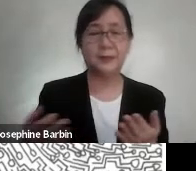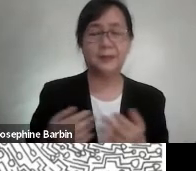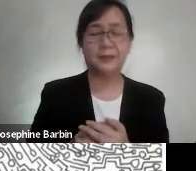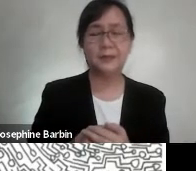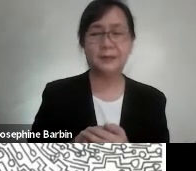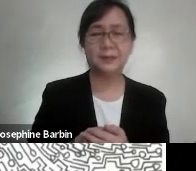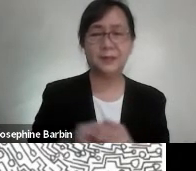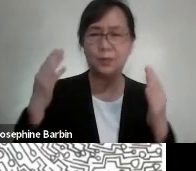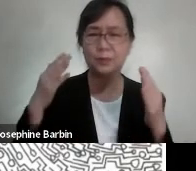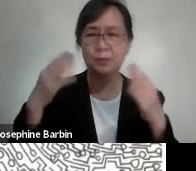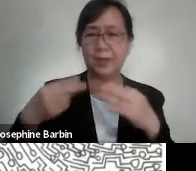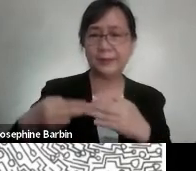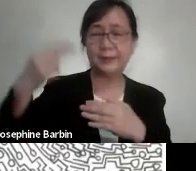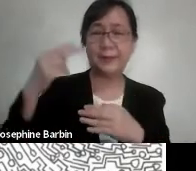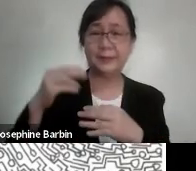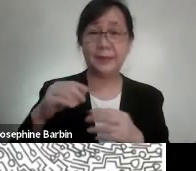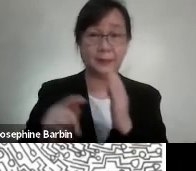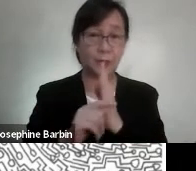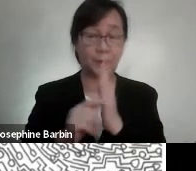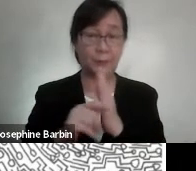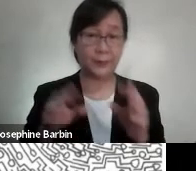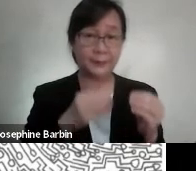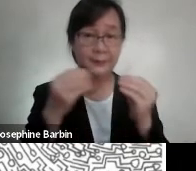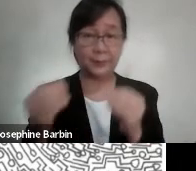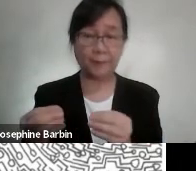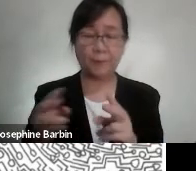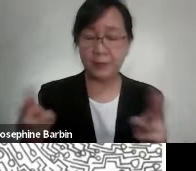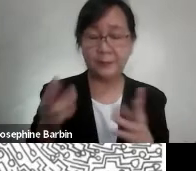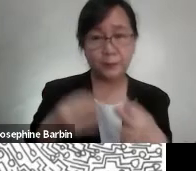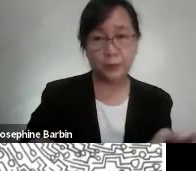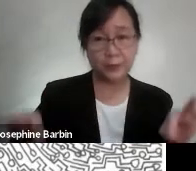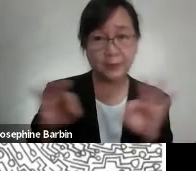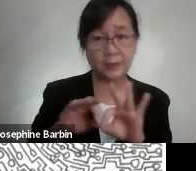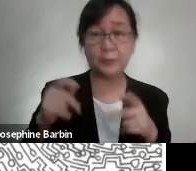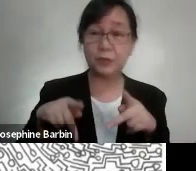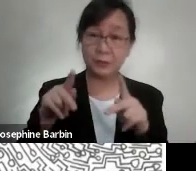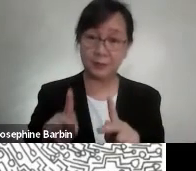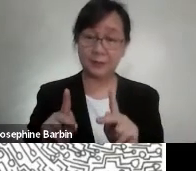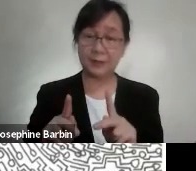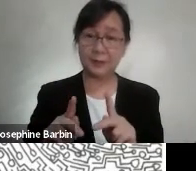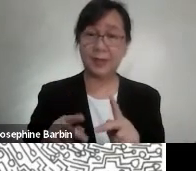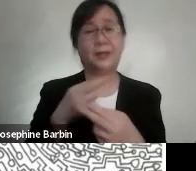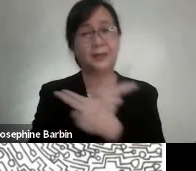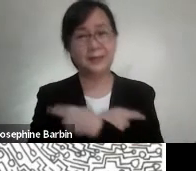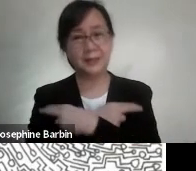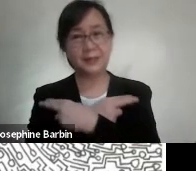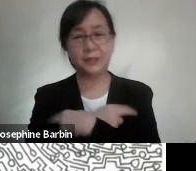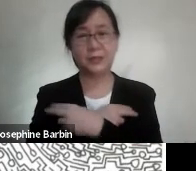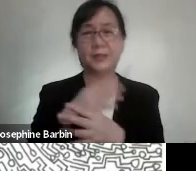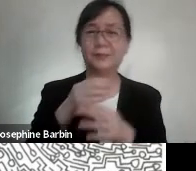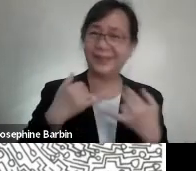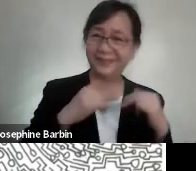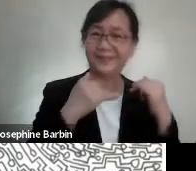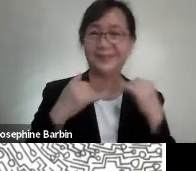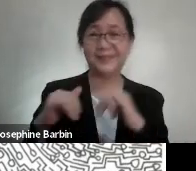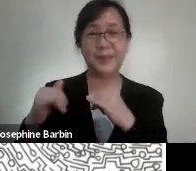also highlight that technology provides them with very important opportunities for leisure, relaxation, and play,